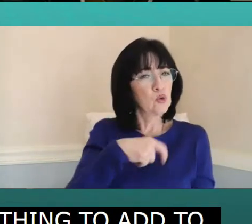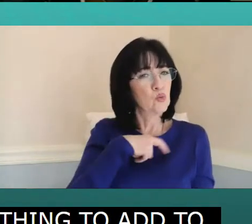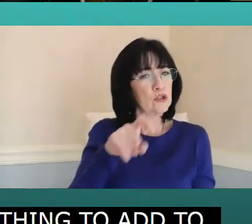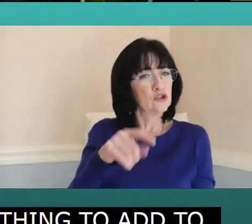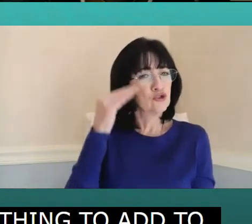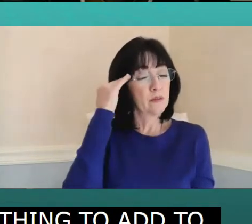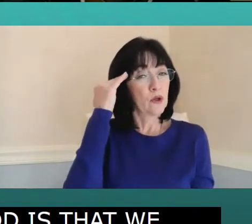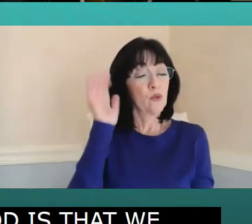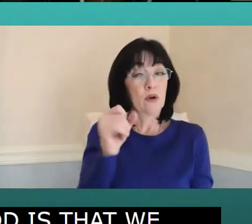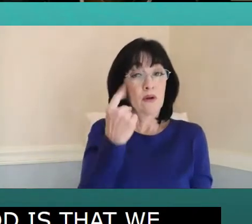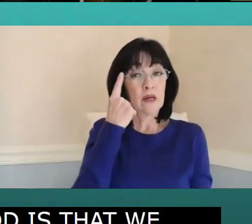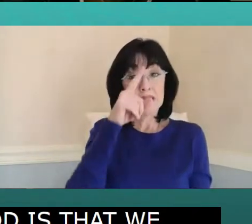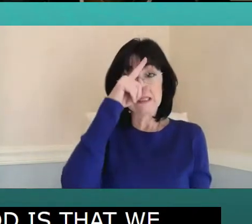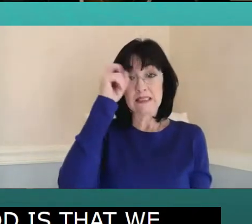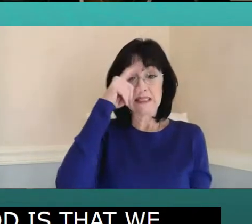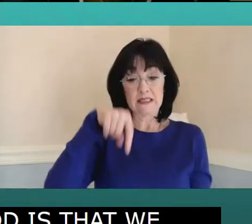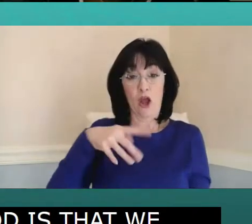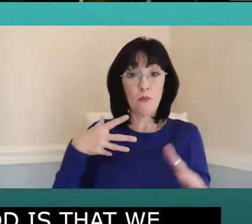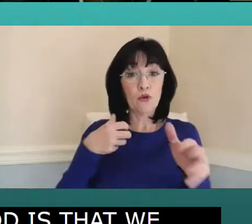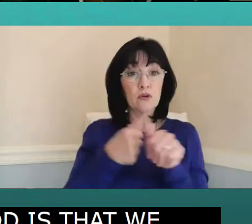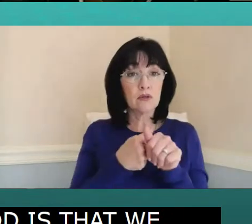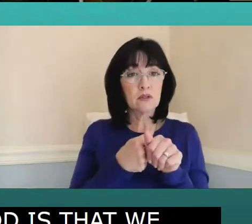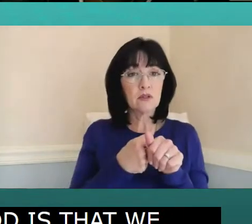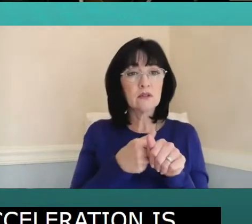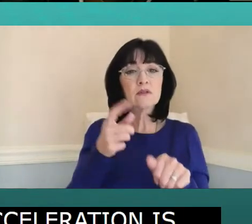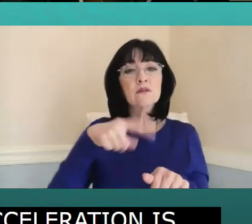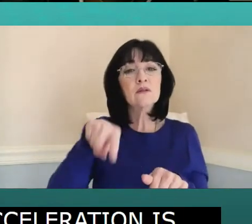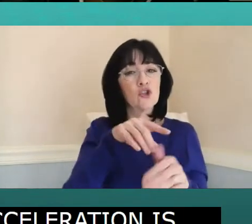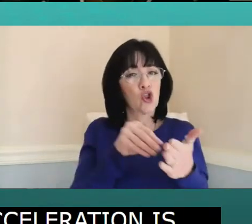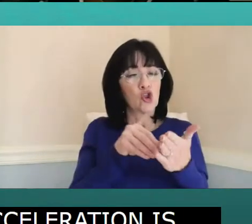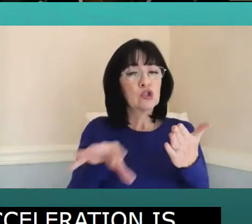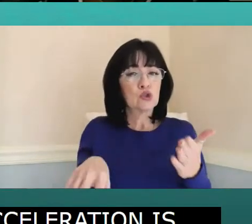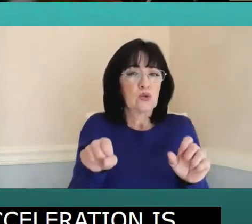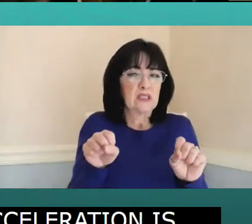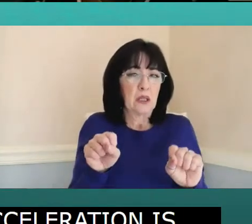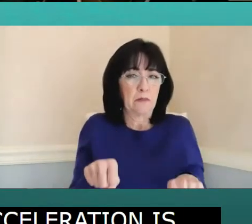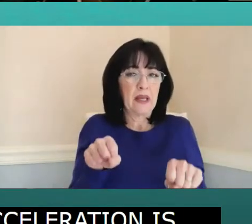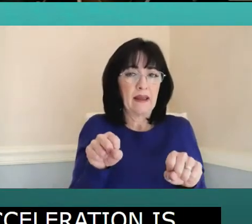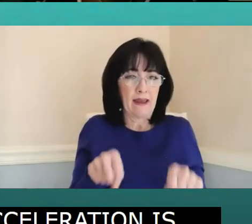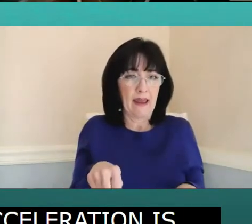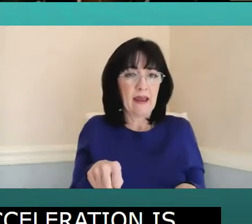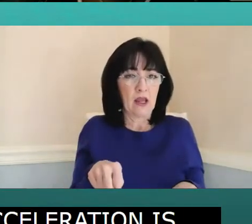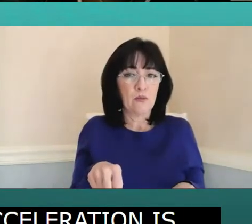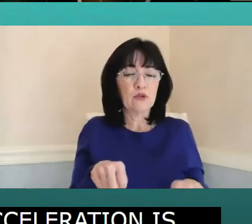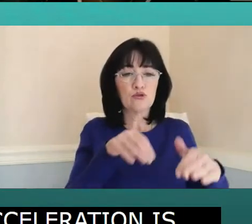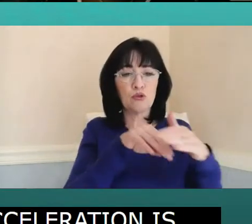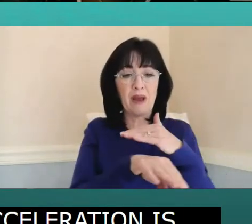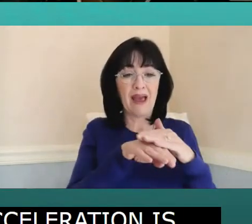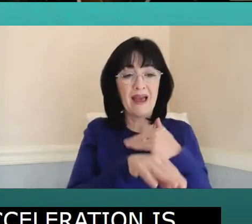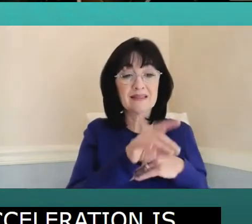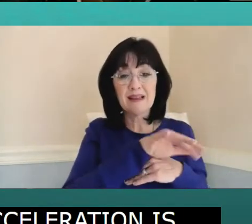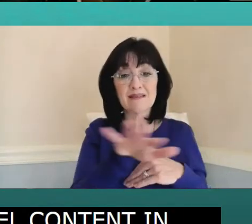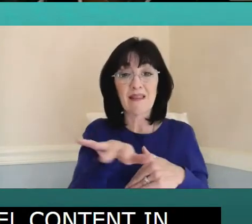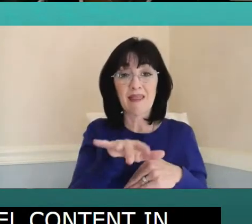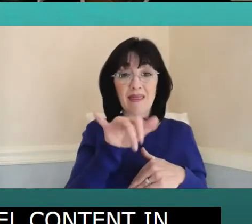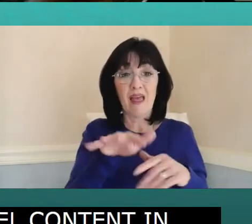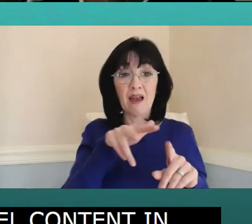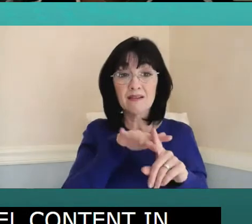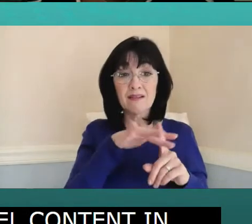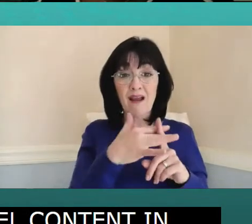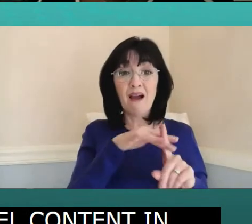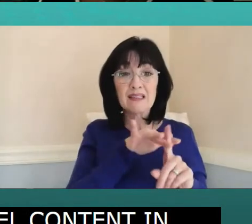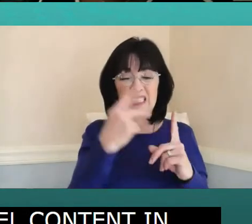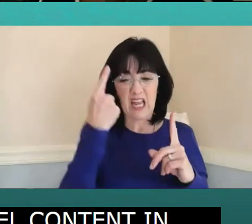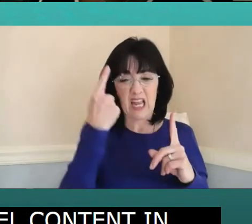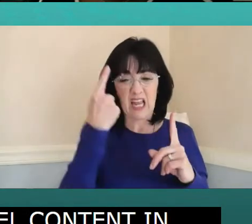summer acceleration is for students to be able to access grade level content in the new year. And so we're